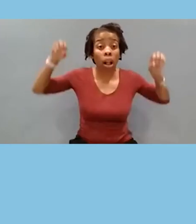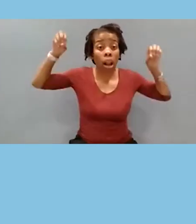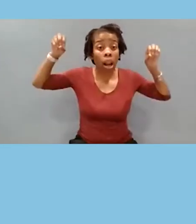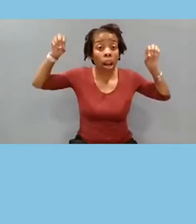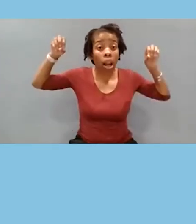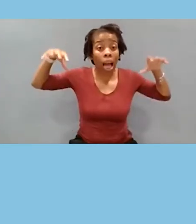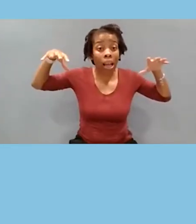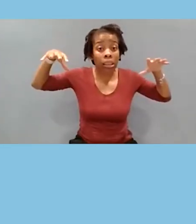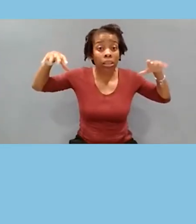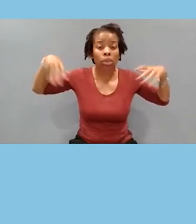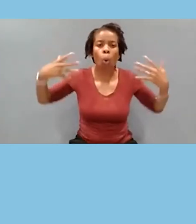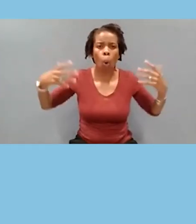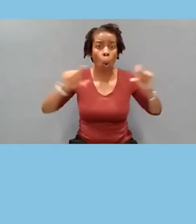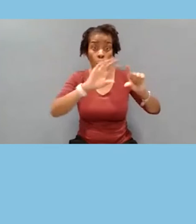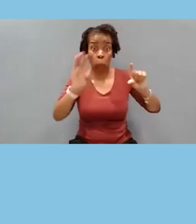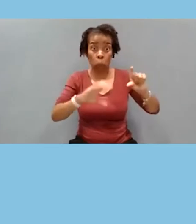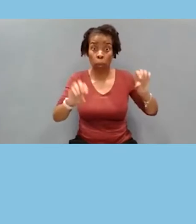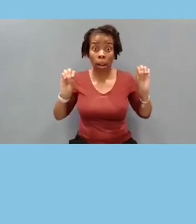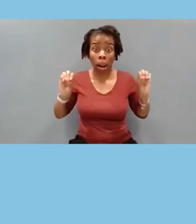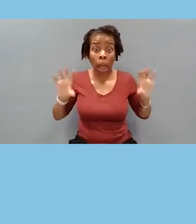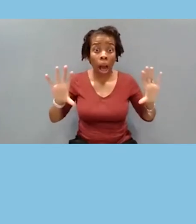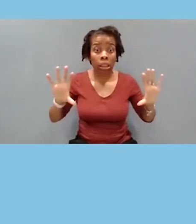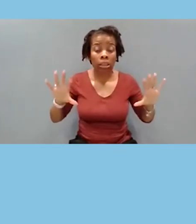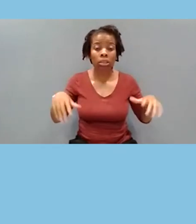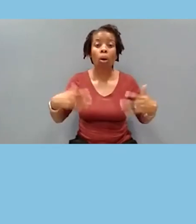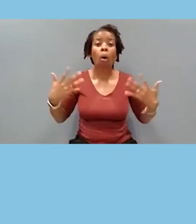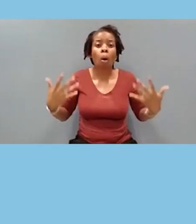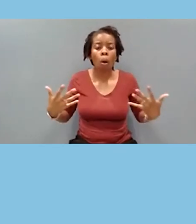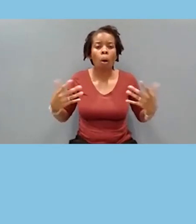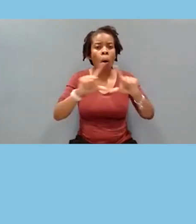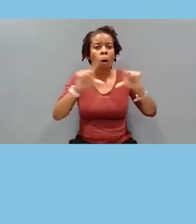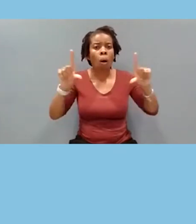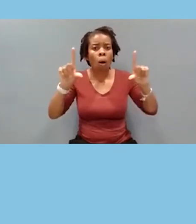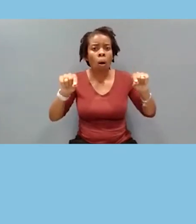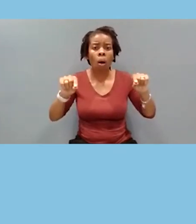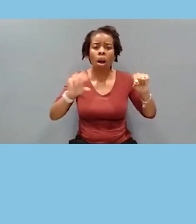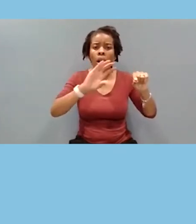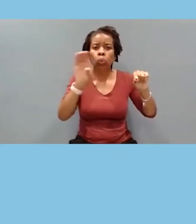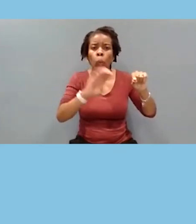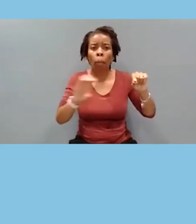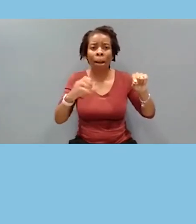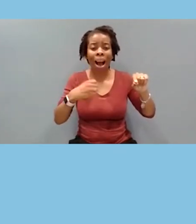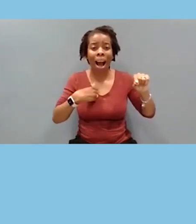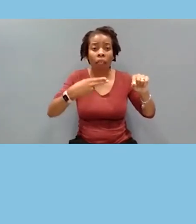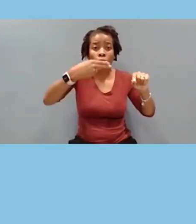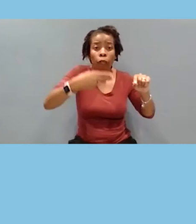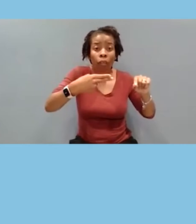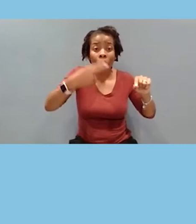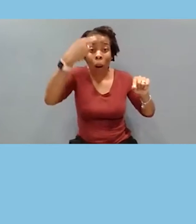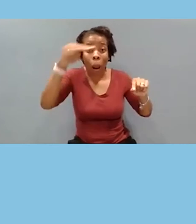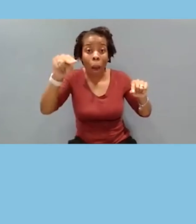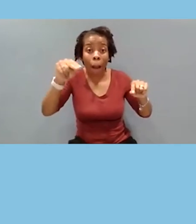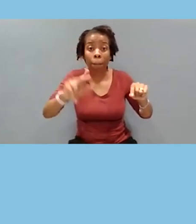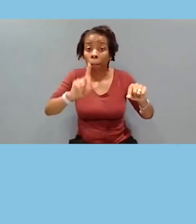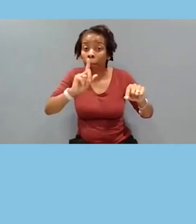room or on Zoom, name tags on our person or under our picture, sounds, mic off, mic on,